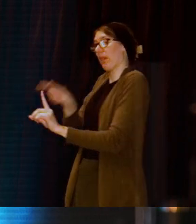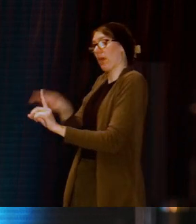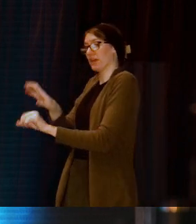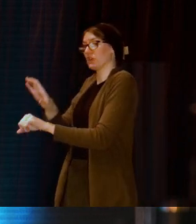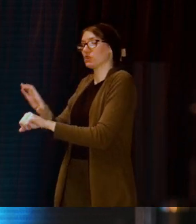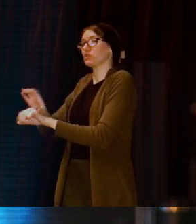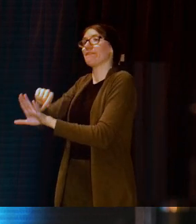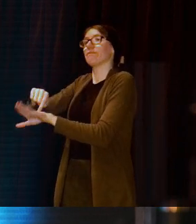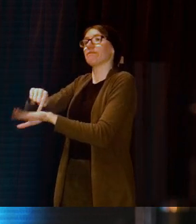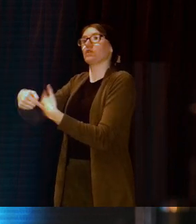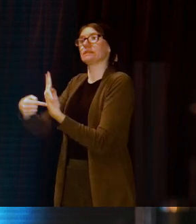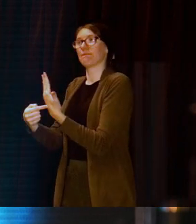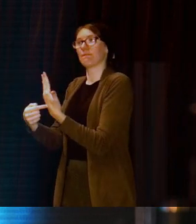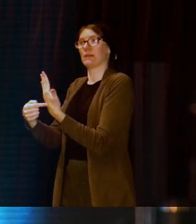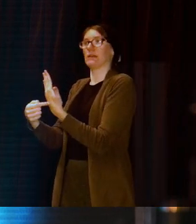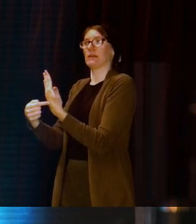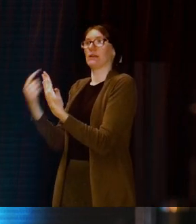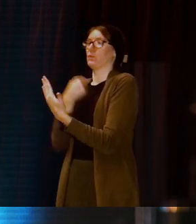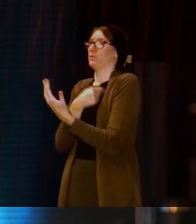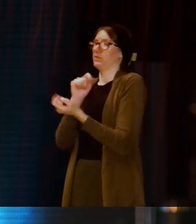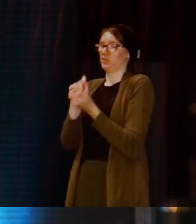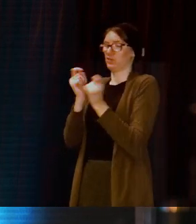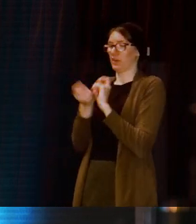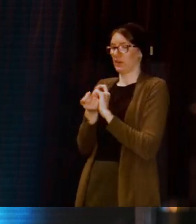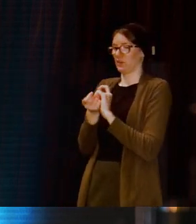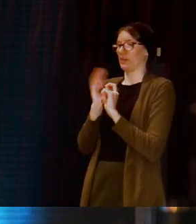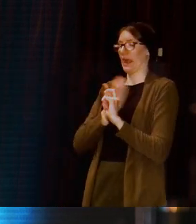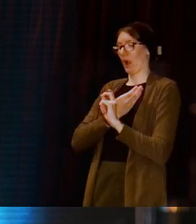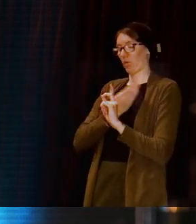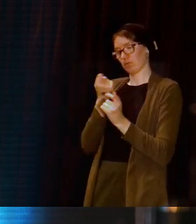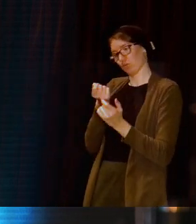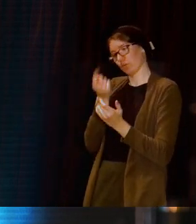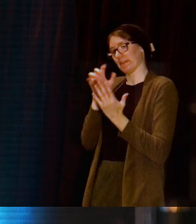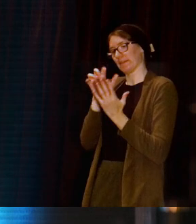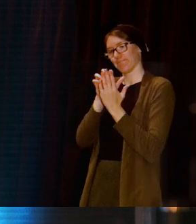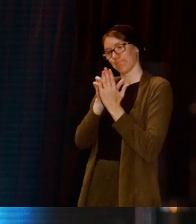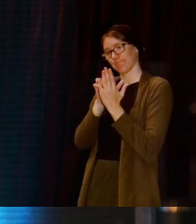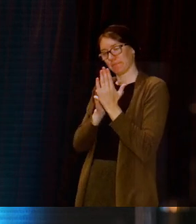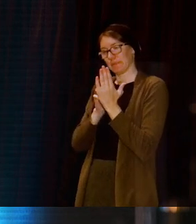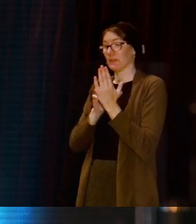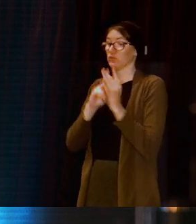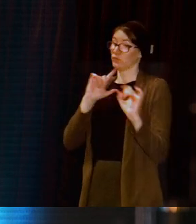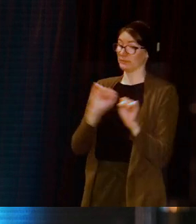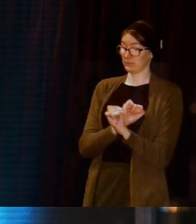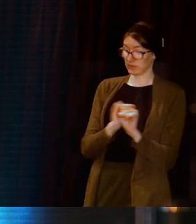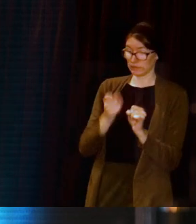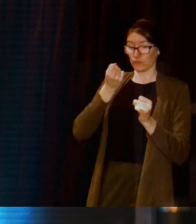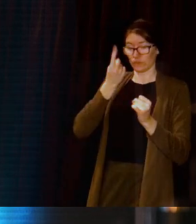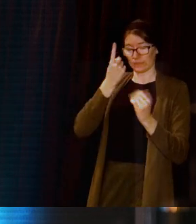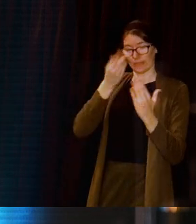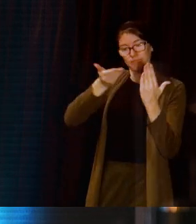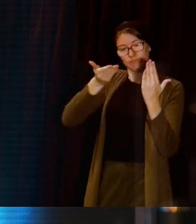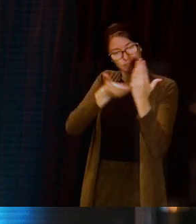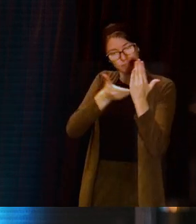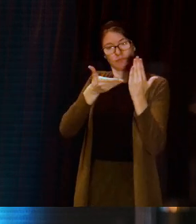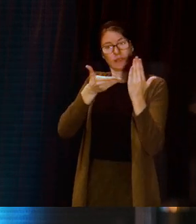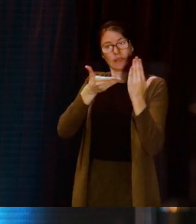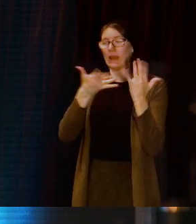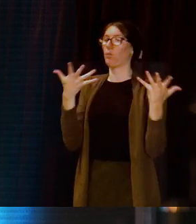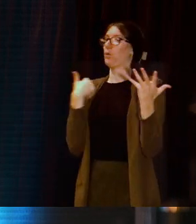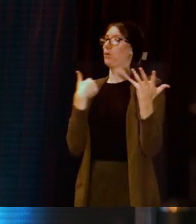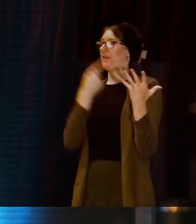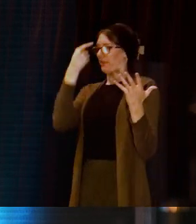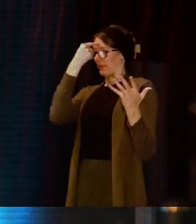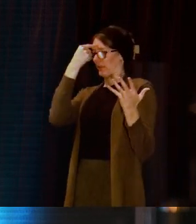figuratively. We're changing our Bible method. We're going from literal understanding to what we think, and we're applying